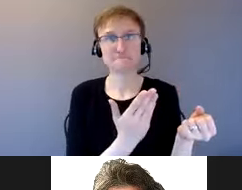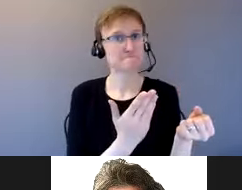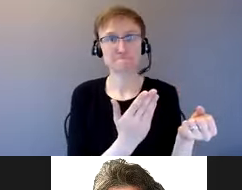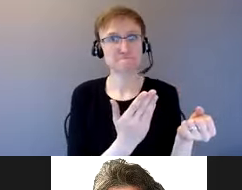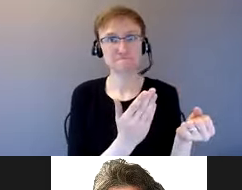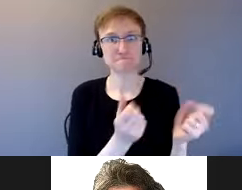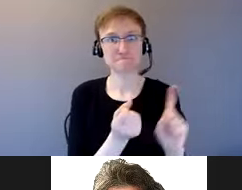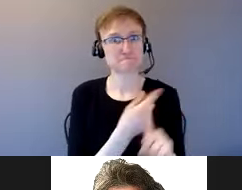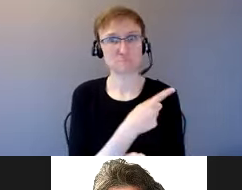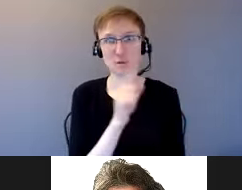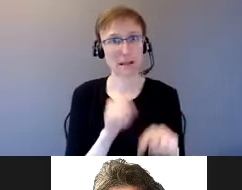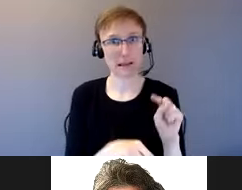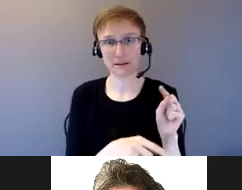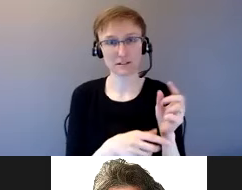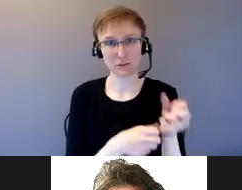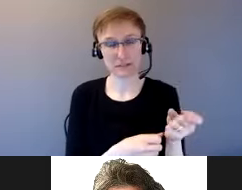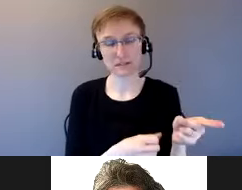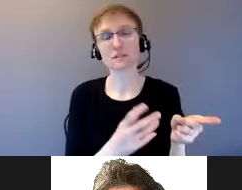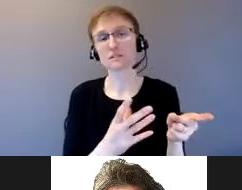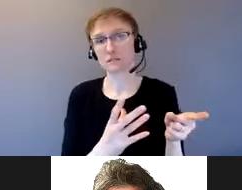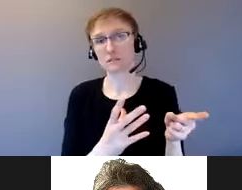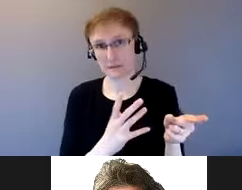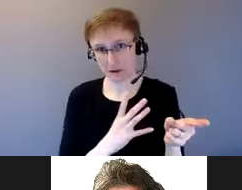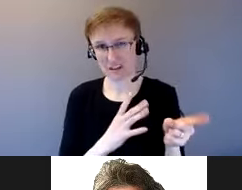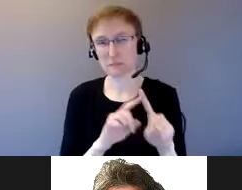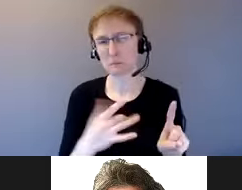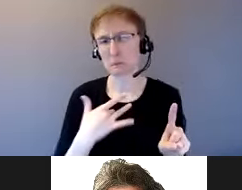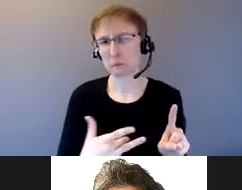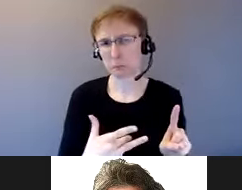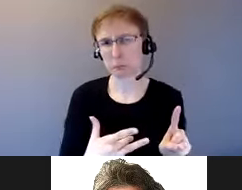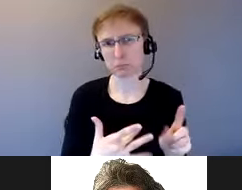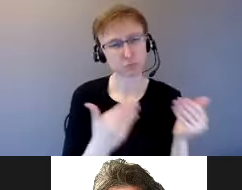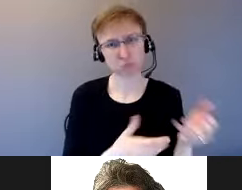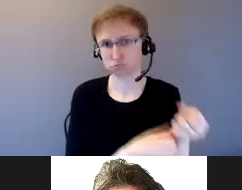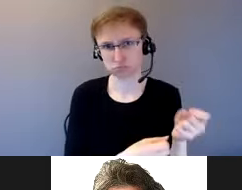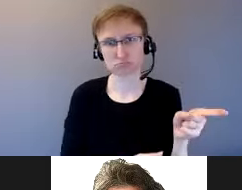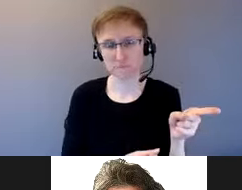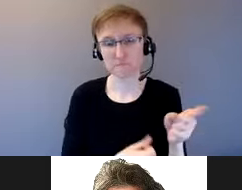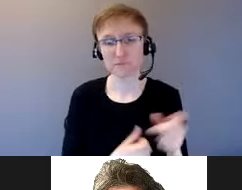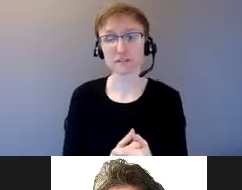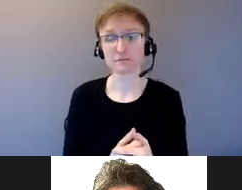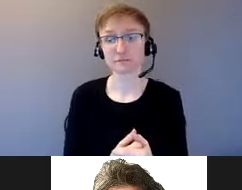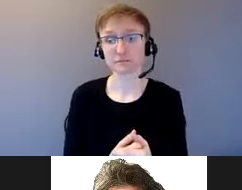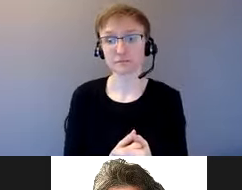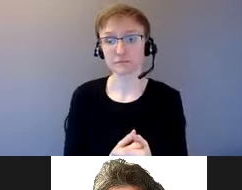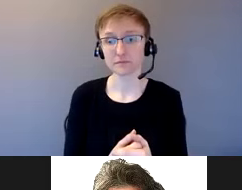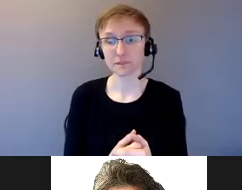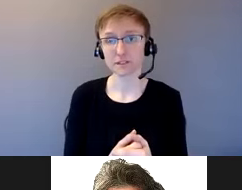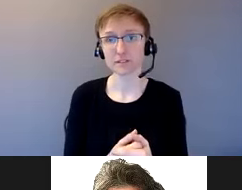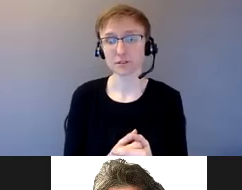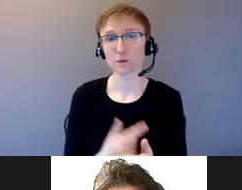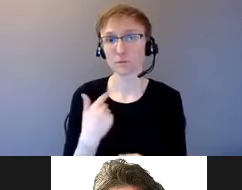ranked decision-making authority, but they actually may disagree on the decision, ultimately we try to support